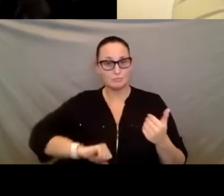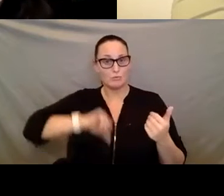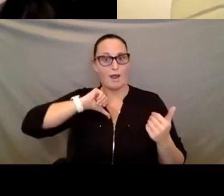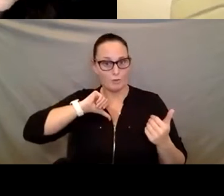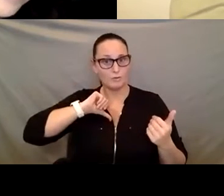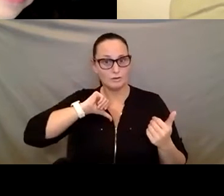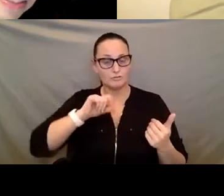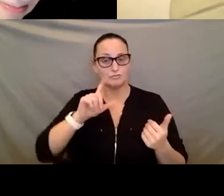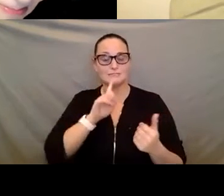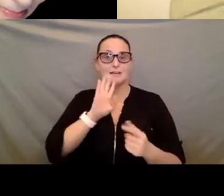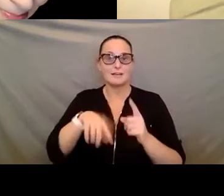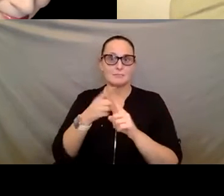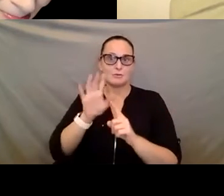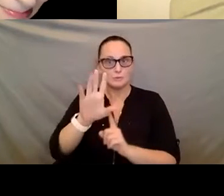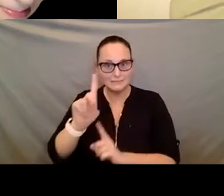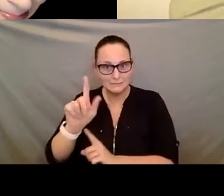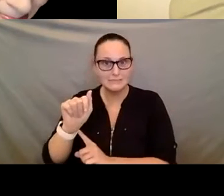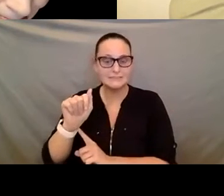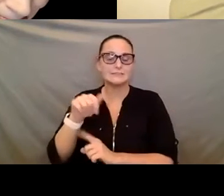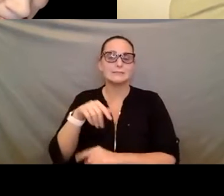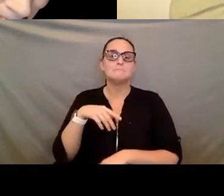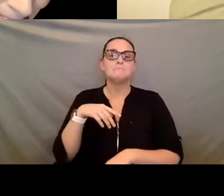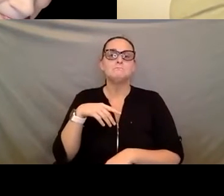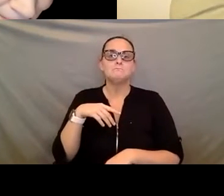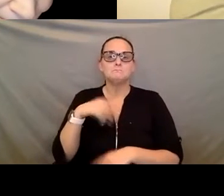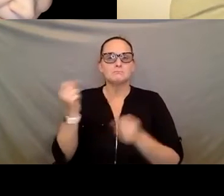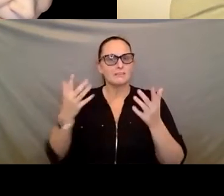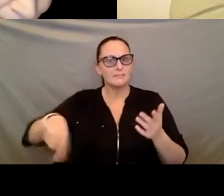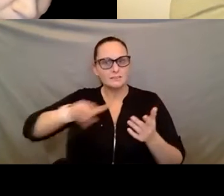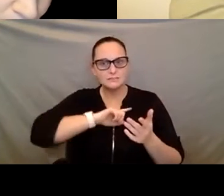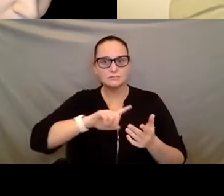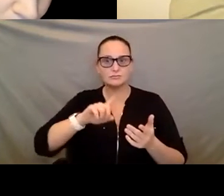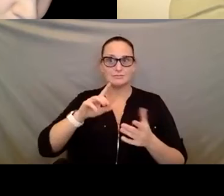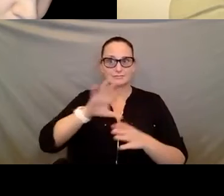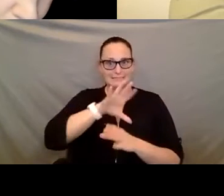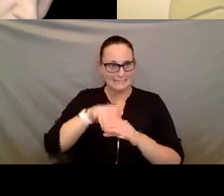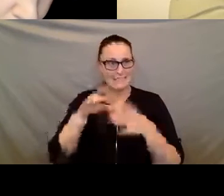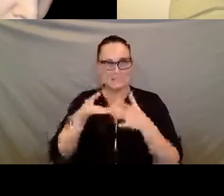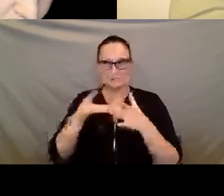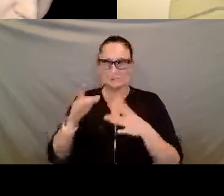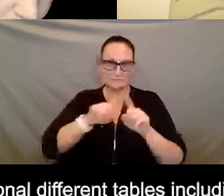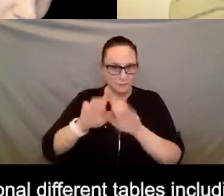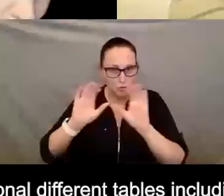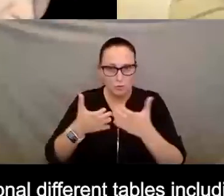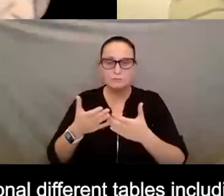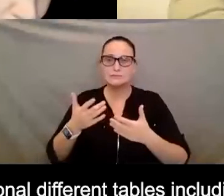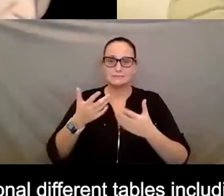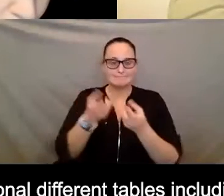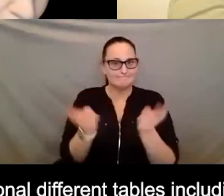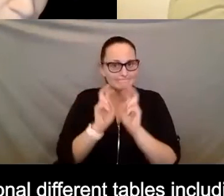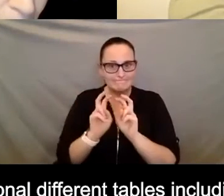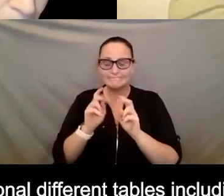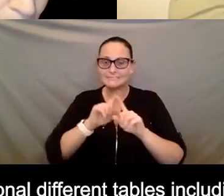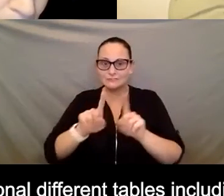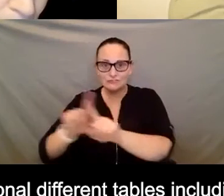right? And speaking about your disability, because many of us are in leadership, we're in different groups, we're at different tables, and